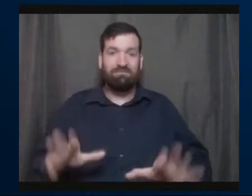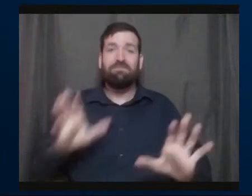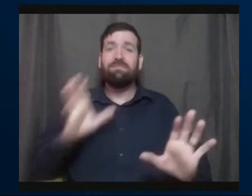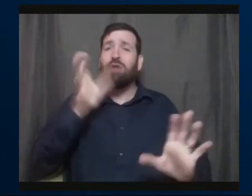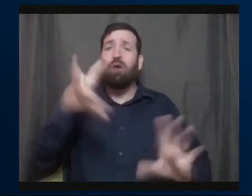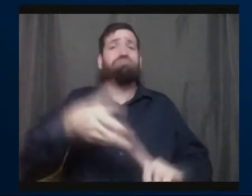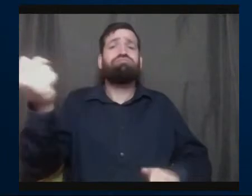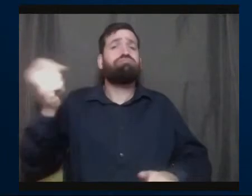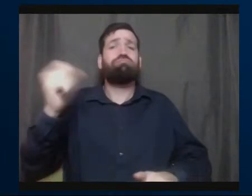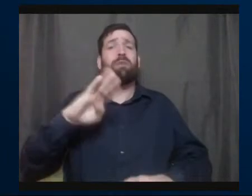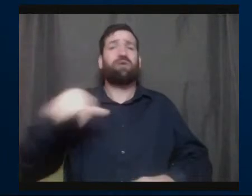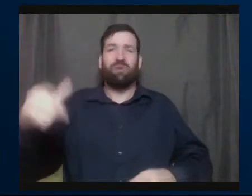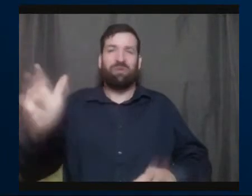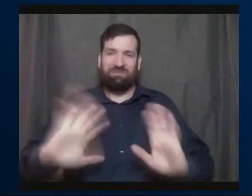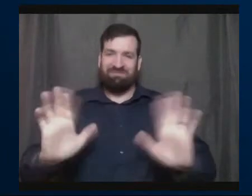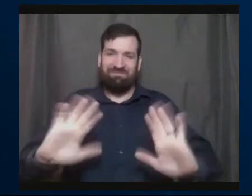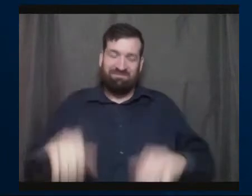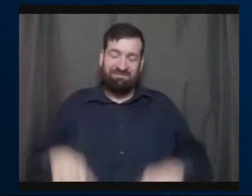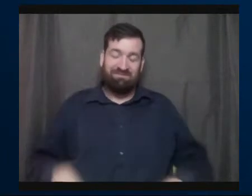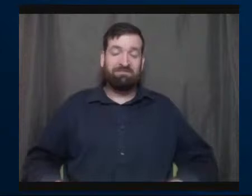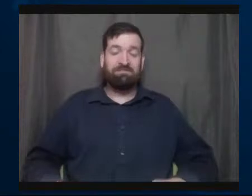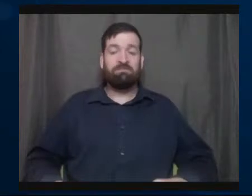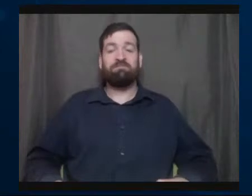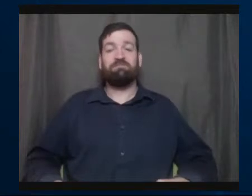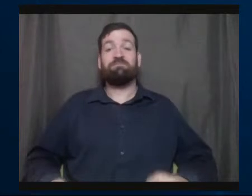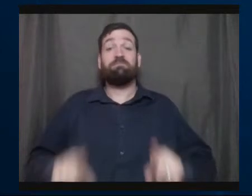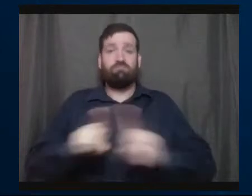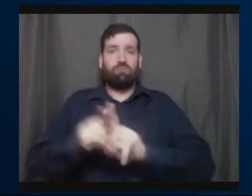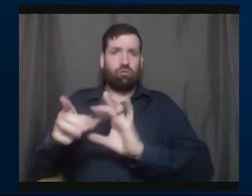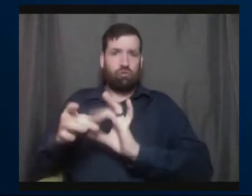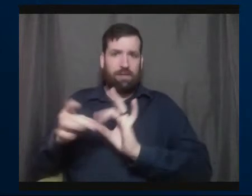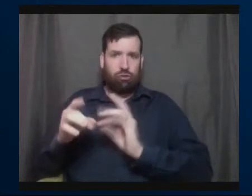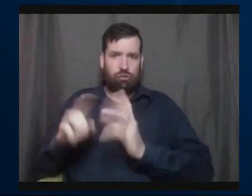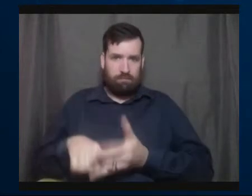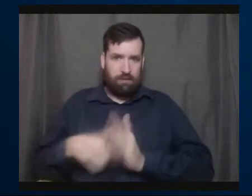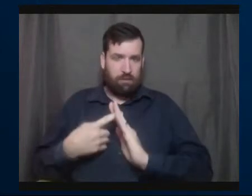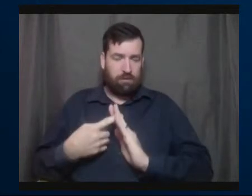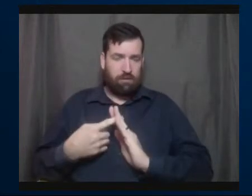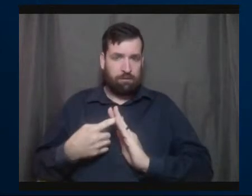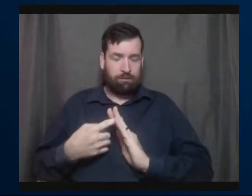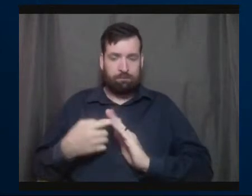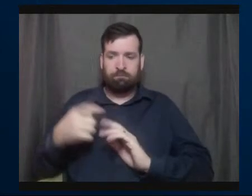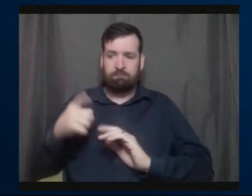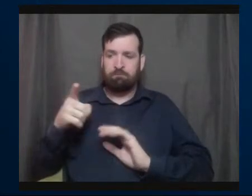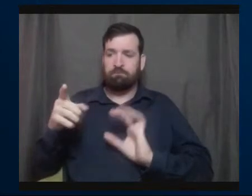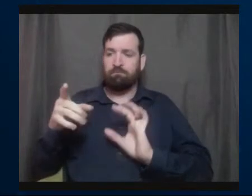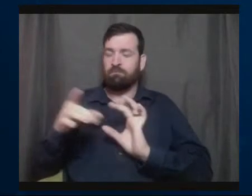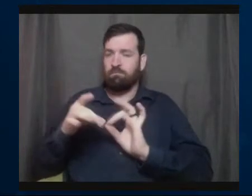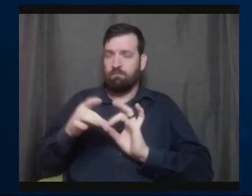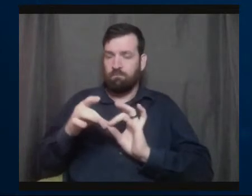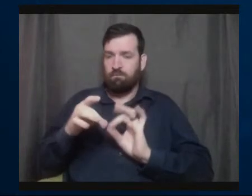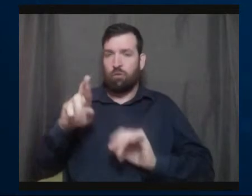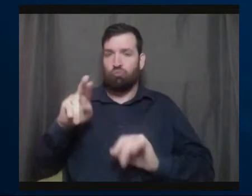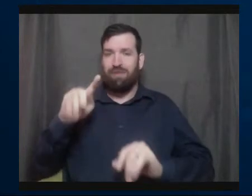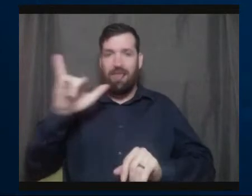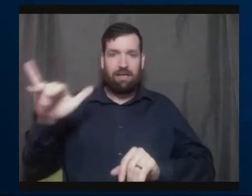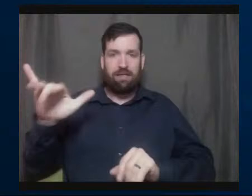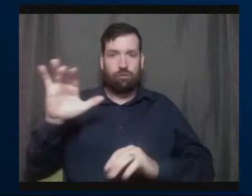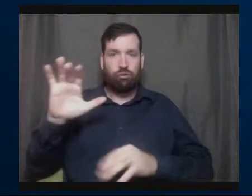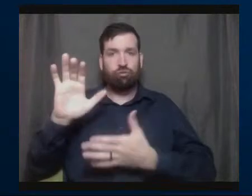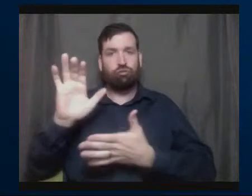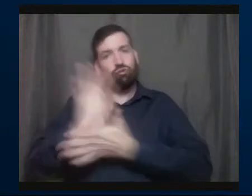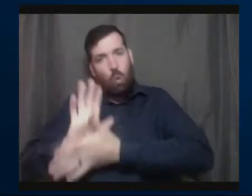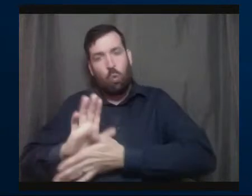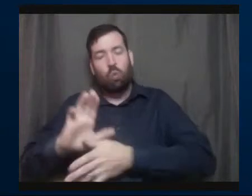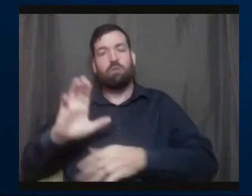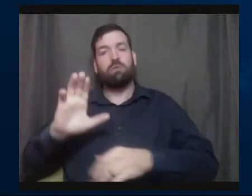us. Question, you also mentioned at the top of the show, we talked about the television show, reality show like 600 Pound Life. We've seen The Biggest